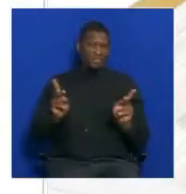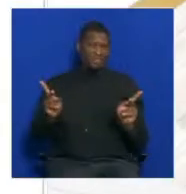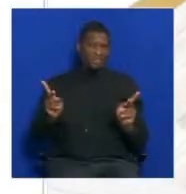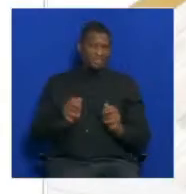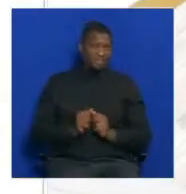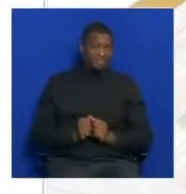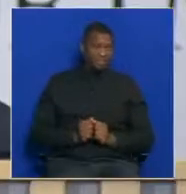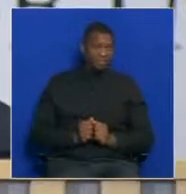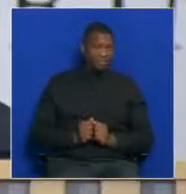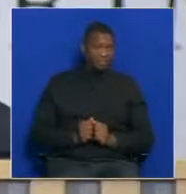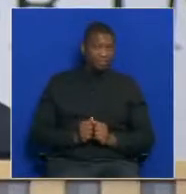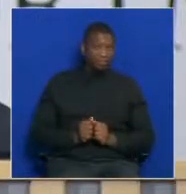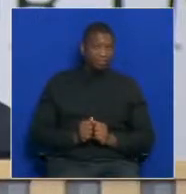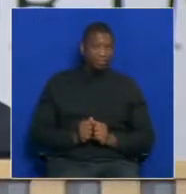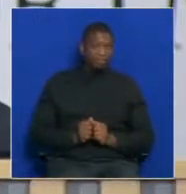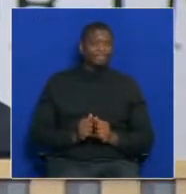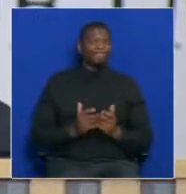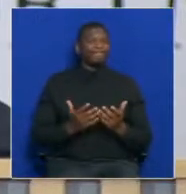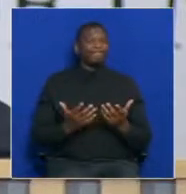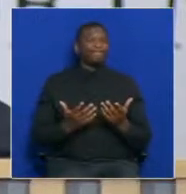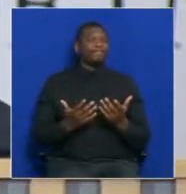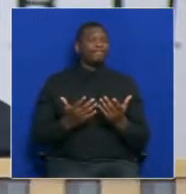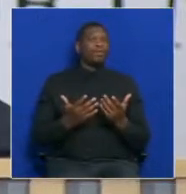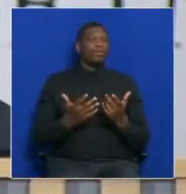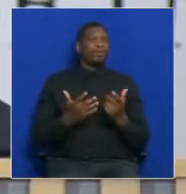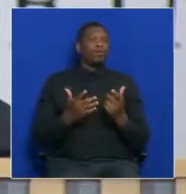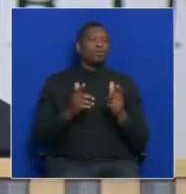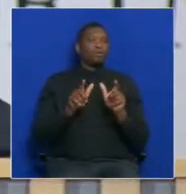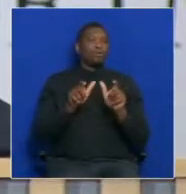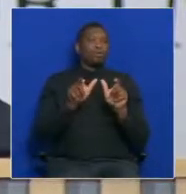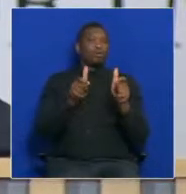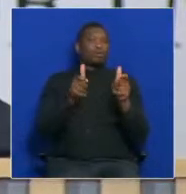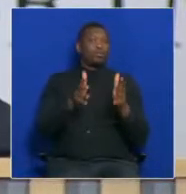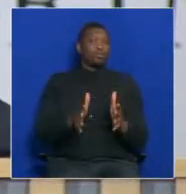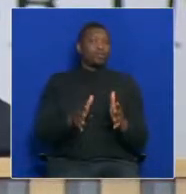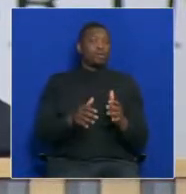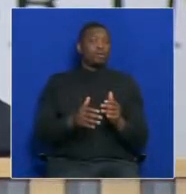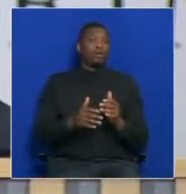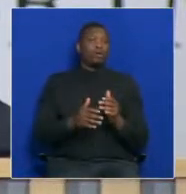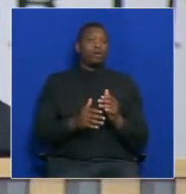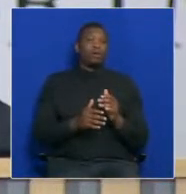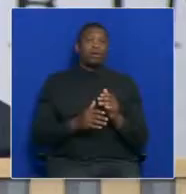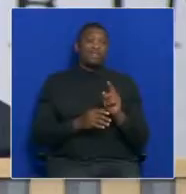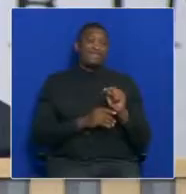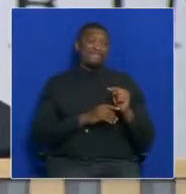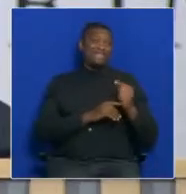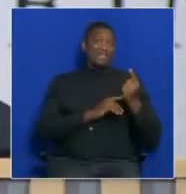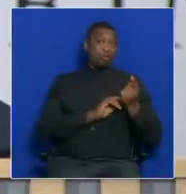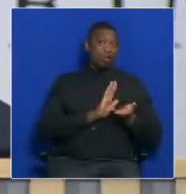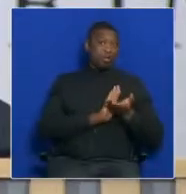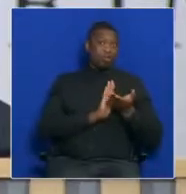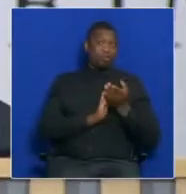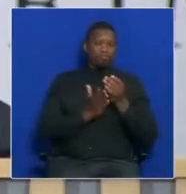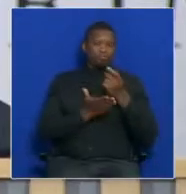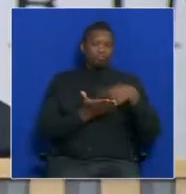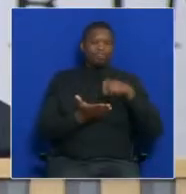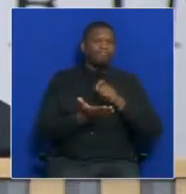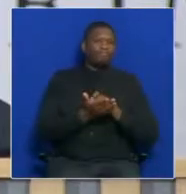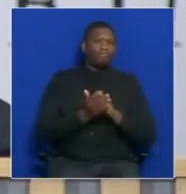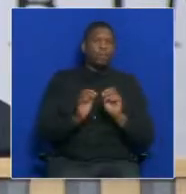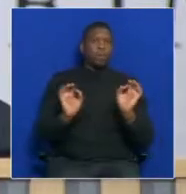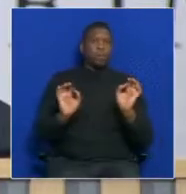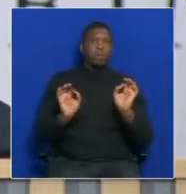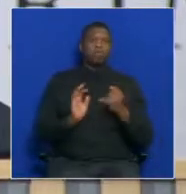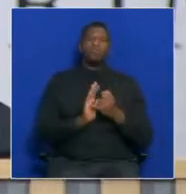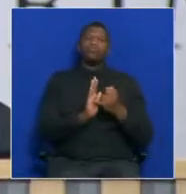so, Commissioners, version 1 was never signed. Was never signed. It was a discussion document. As